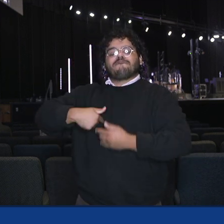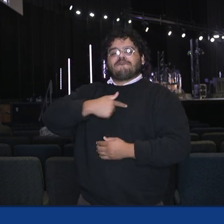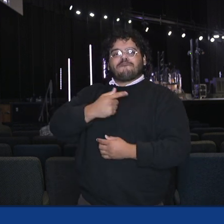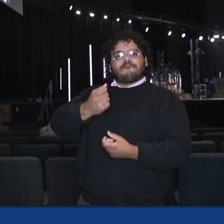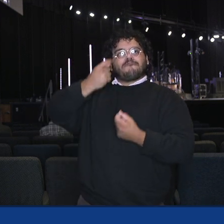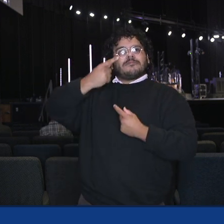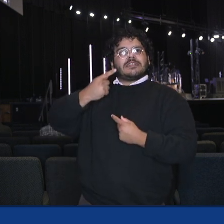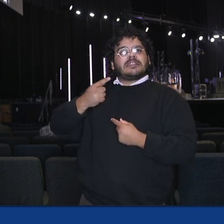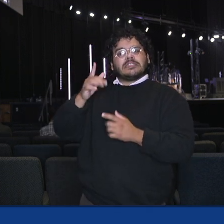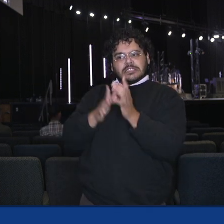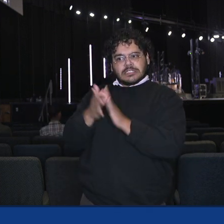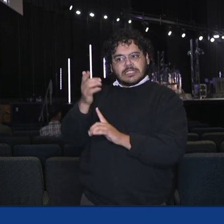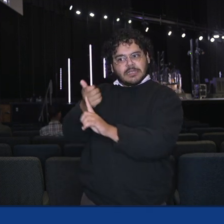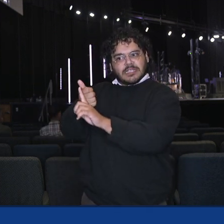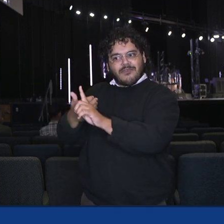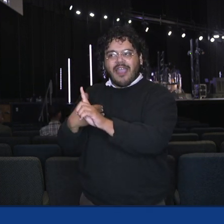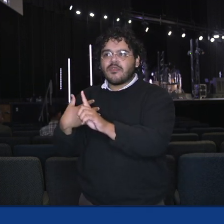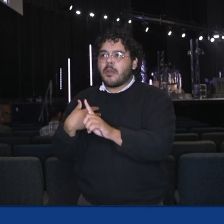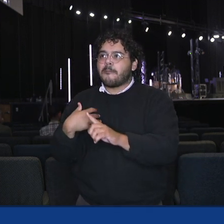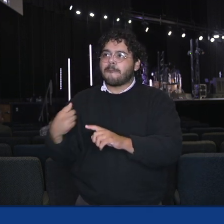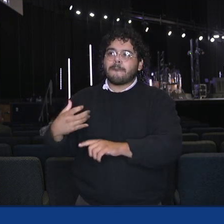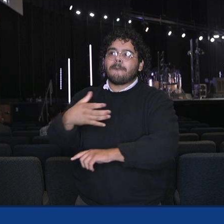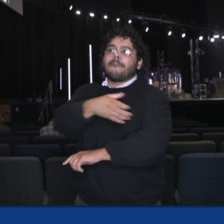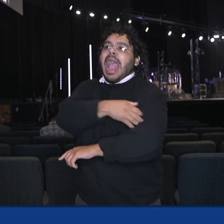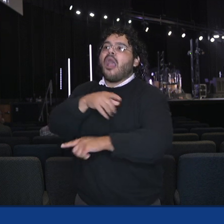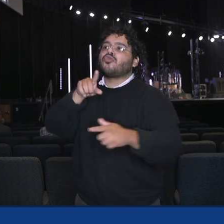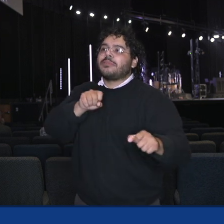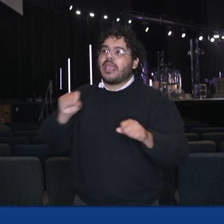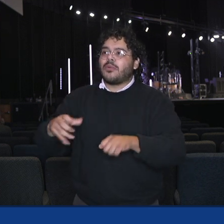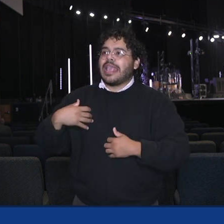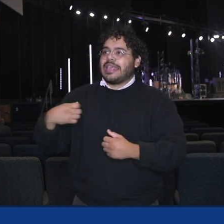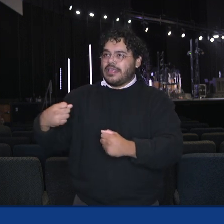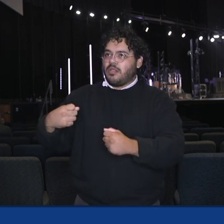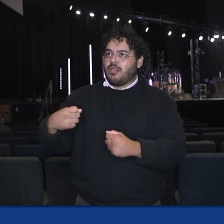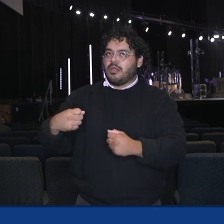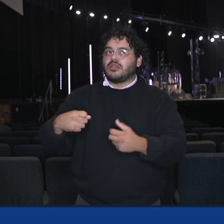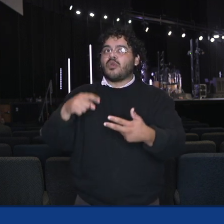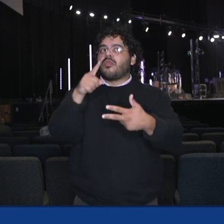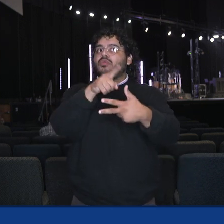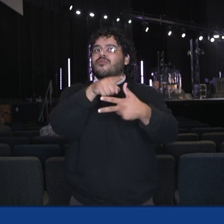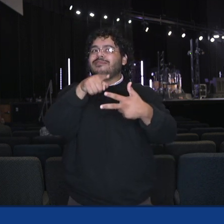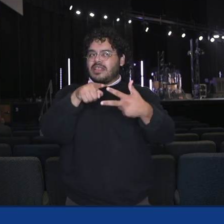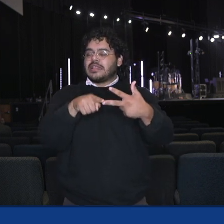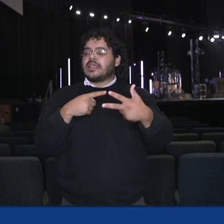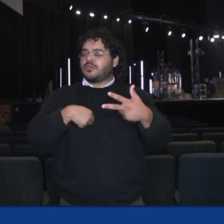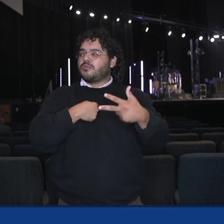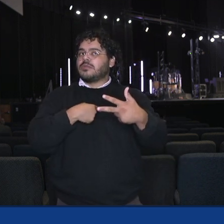the power to do that. Those are the three things that I want us to notice.